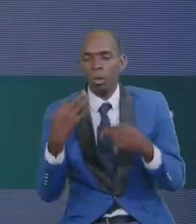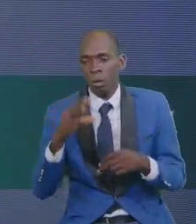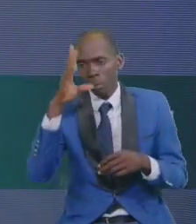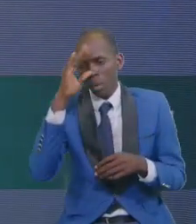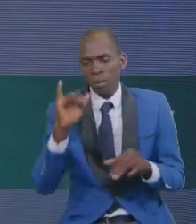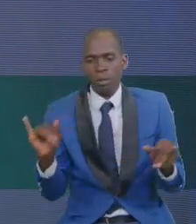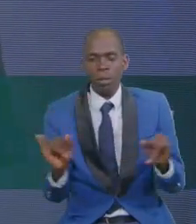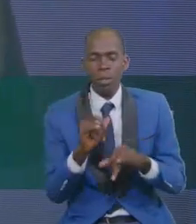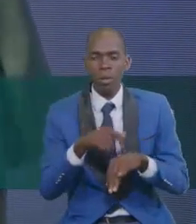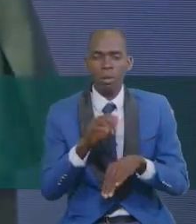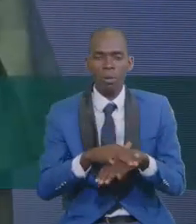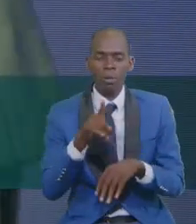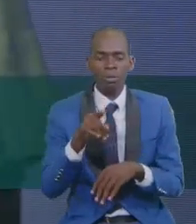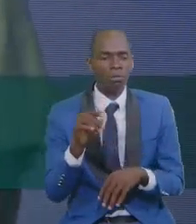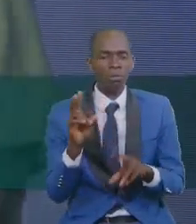time.